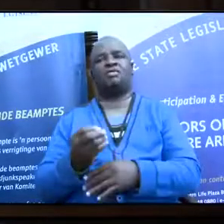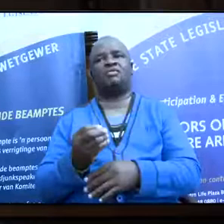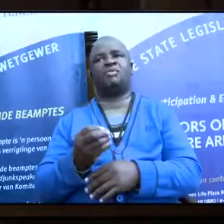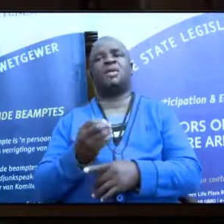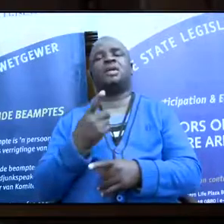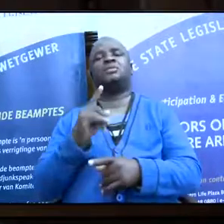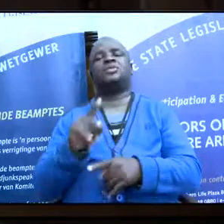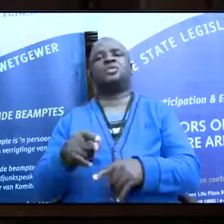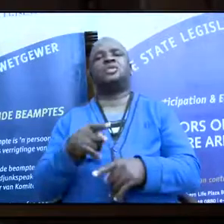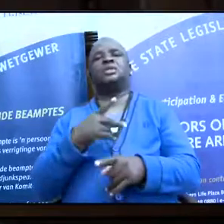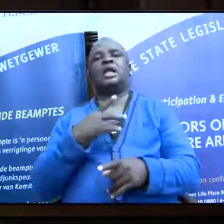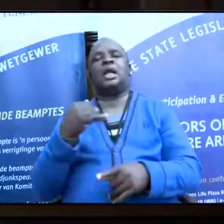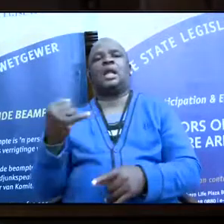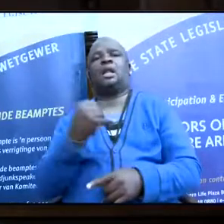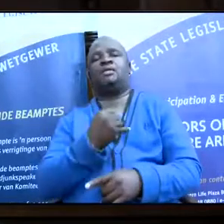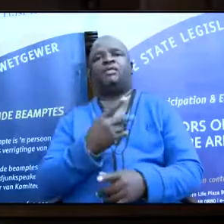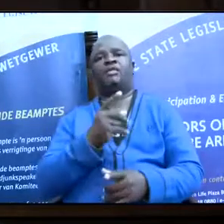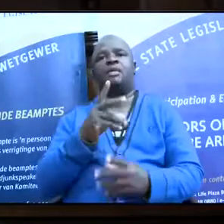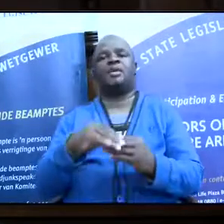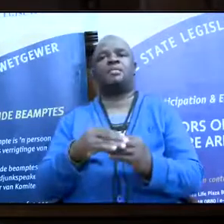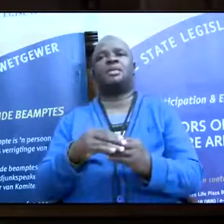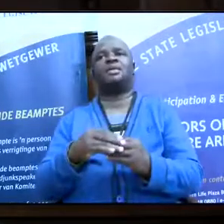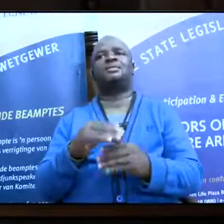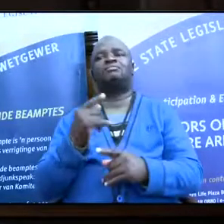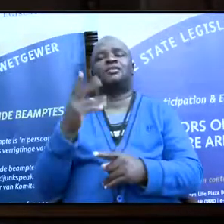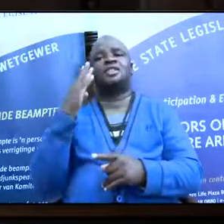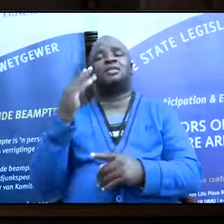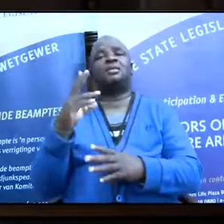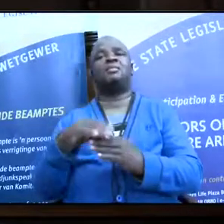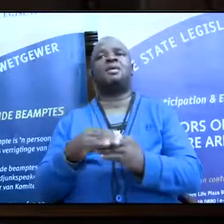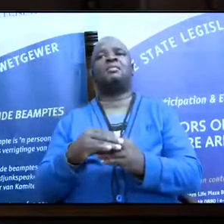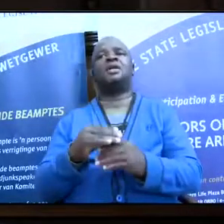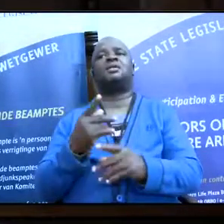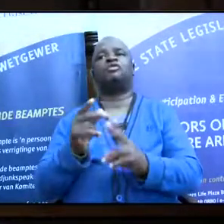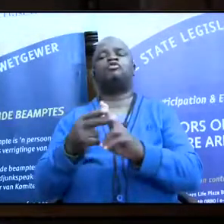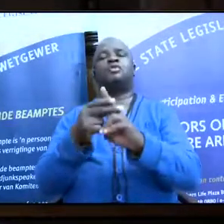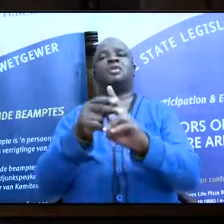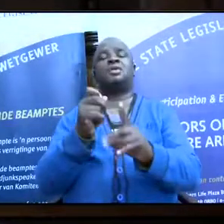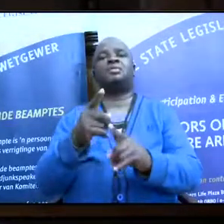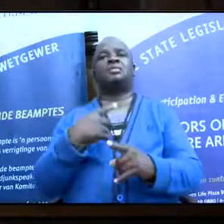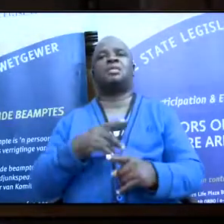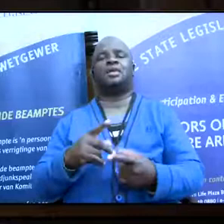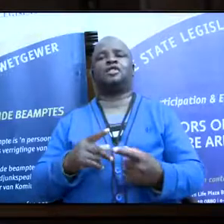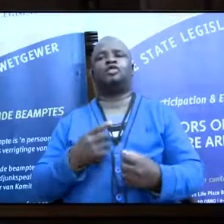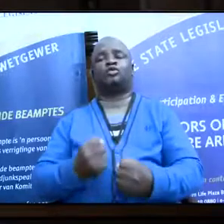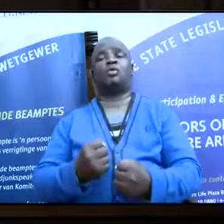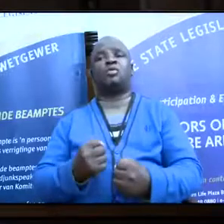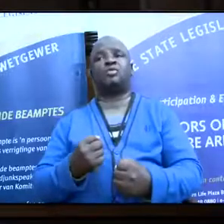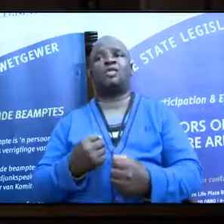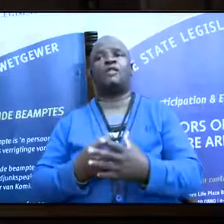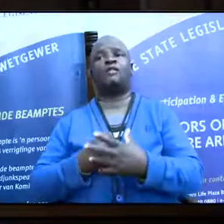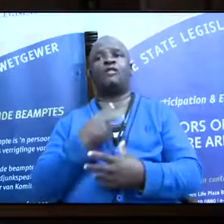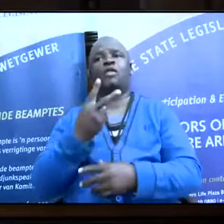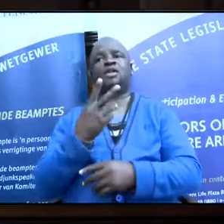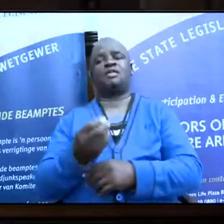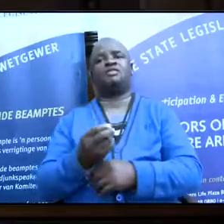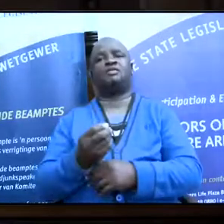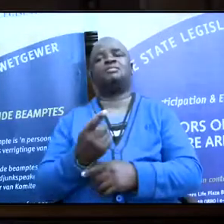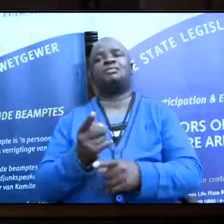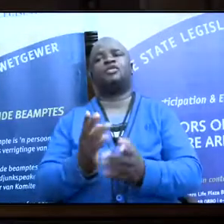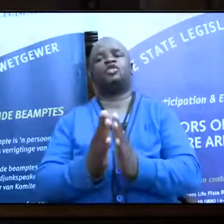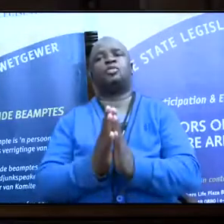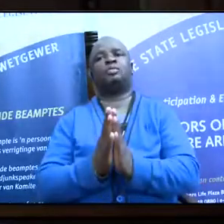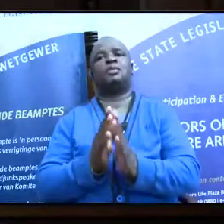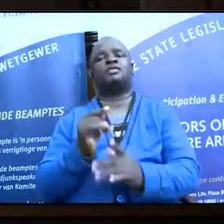that by the very nature union members are radical so on this one we are just going to request that you tone down